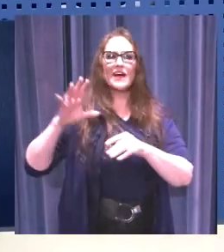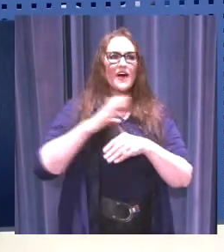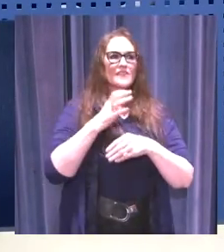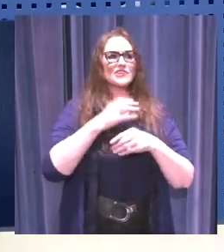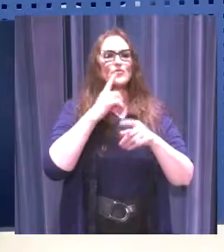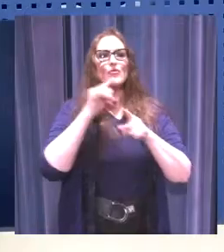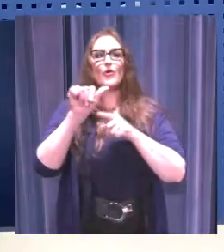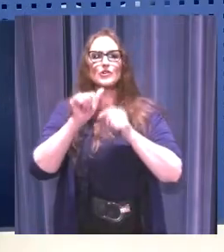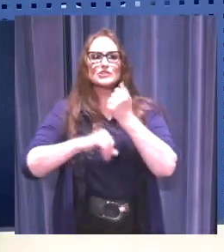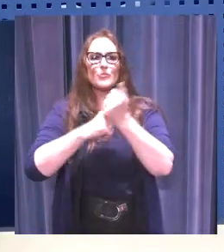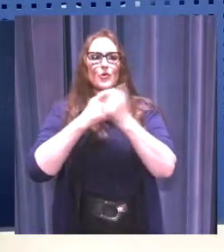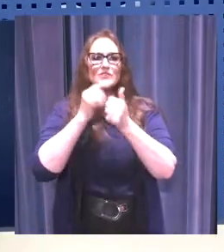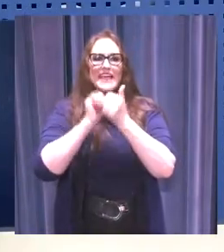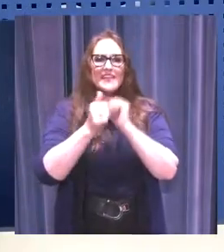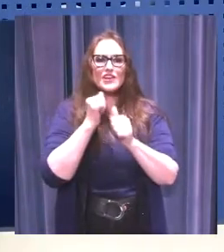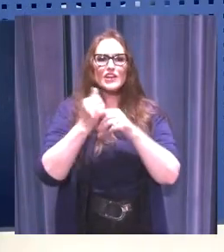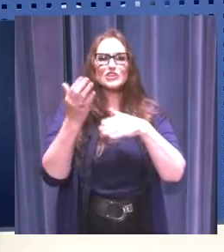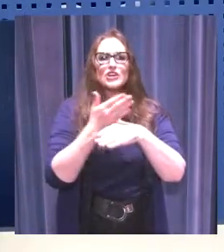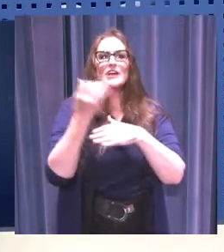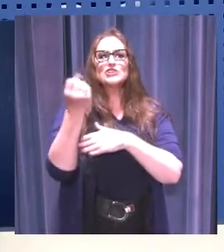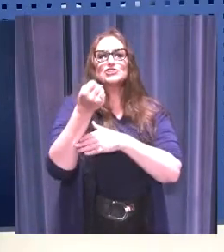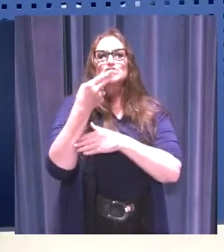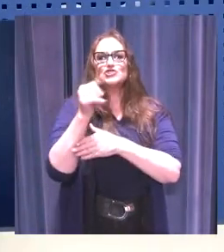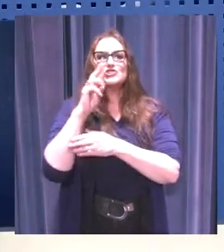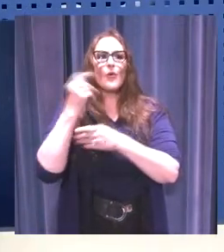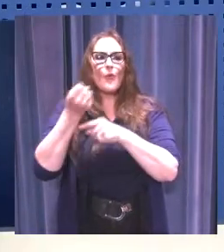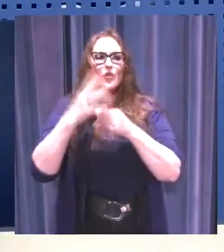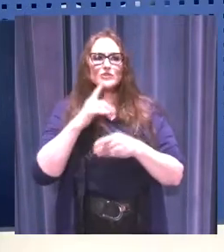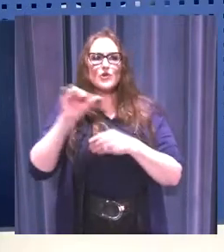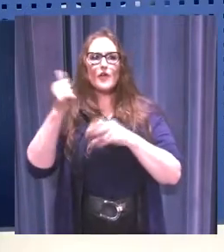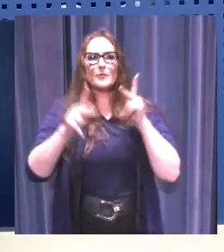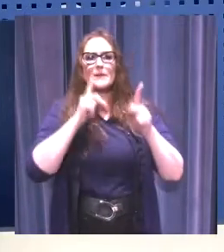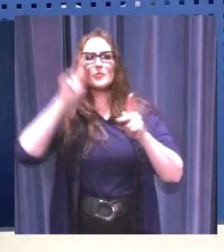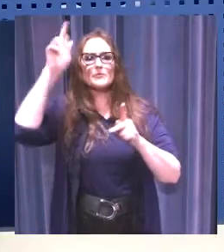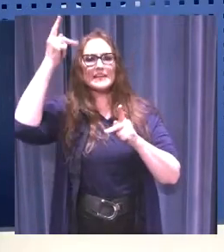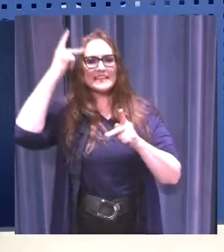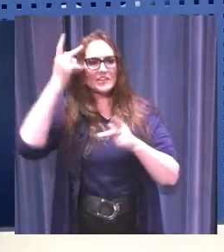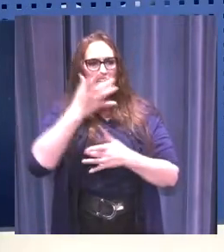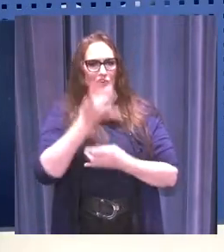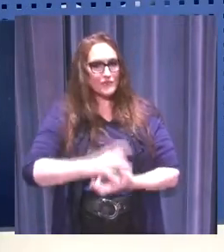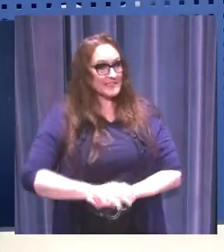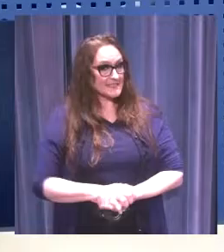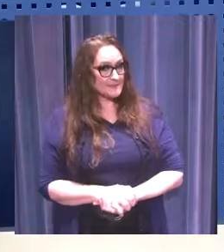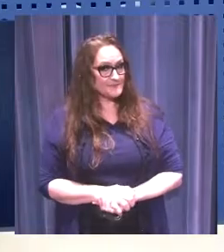athletics, shareholders, and others with personal or political interests.